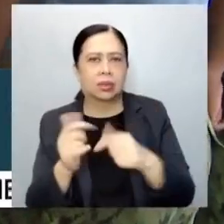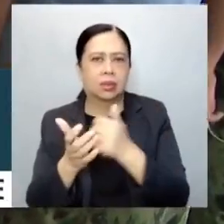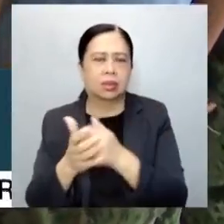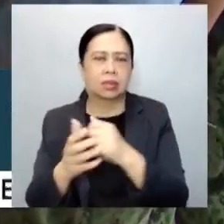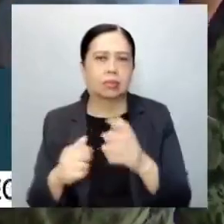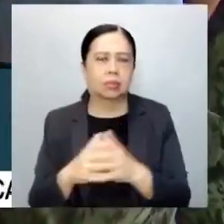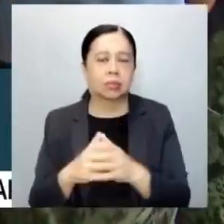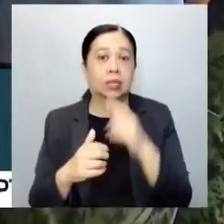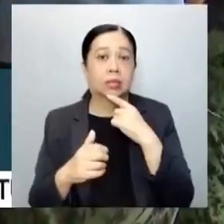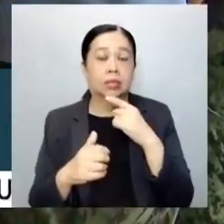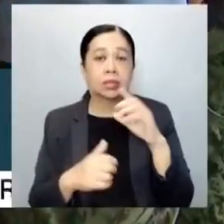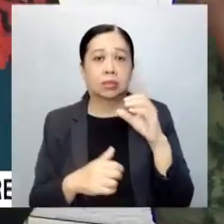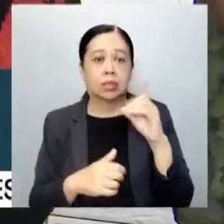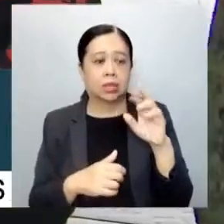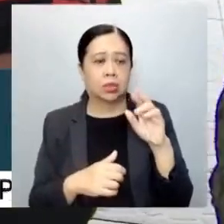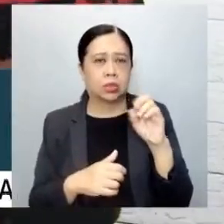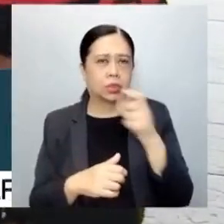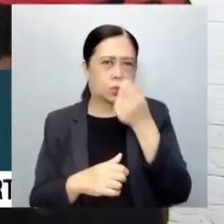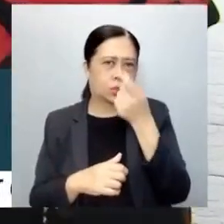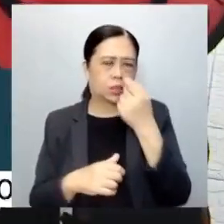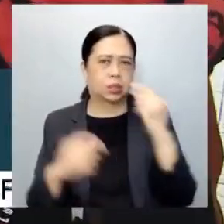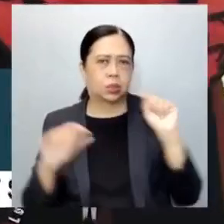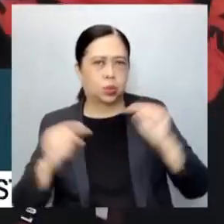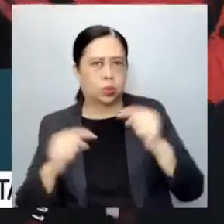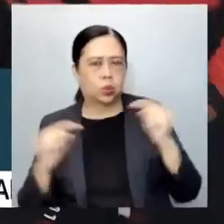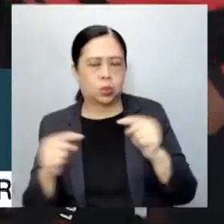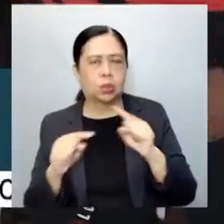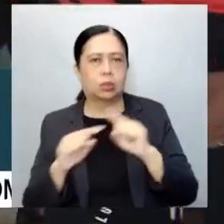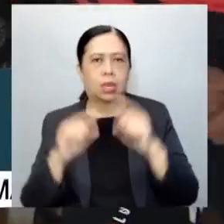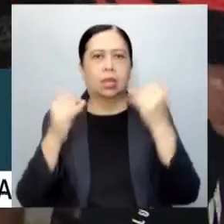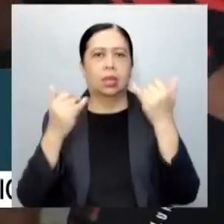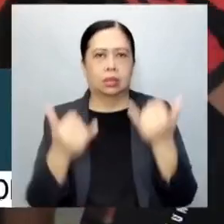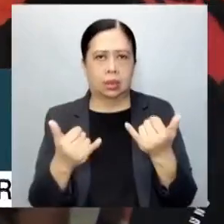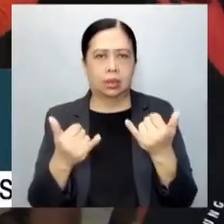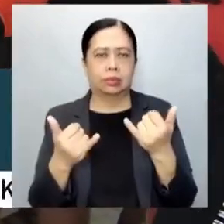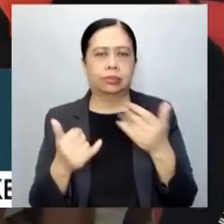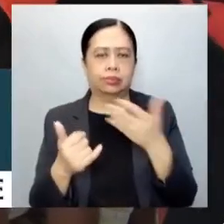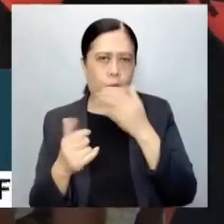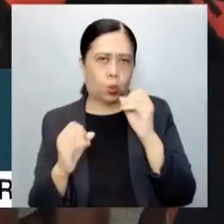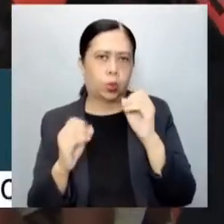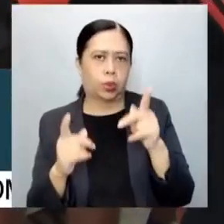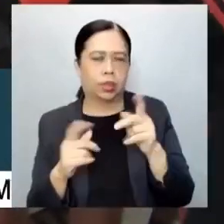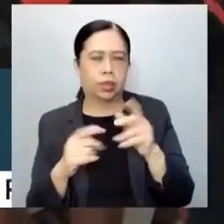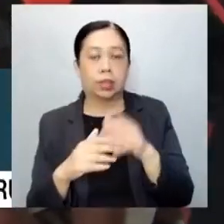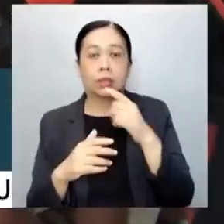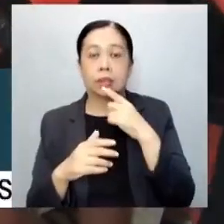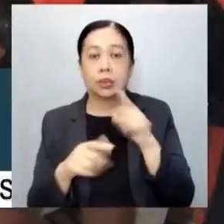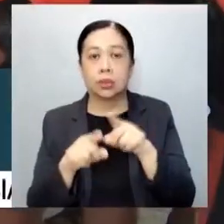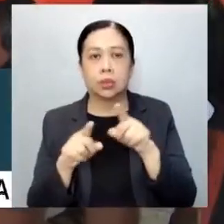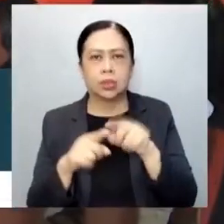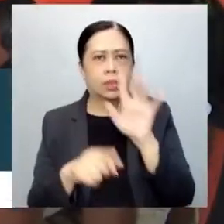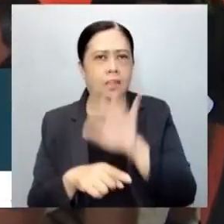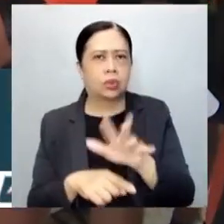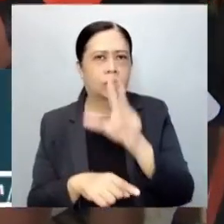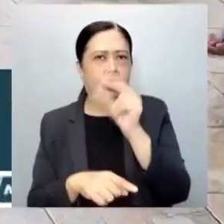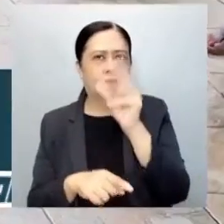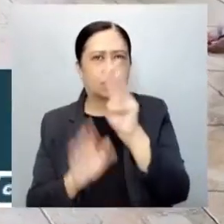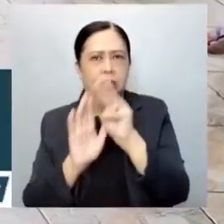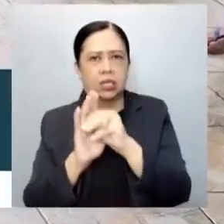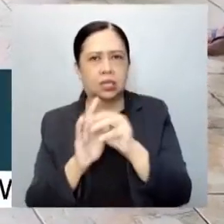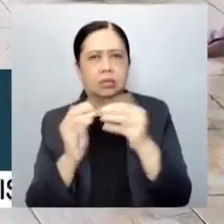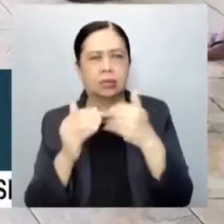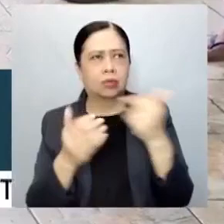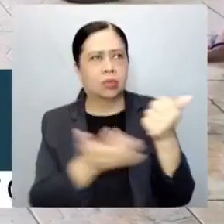Reyes sustained a minor wound, but is now better. De Los Reyes added that it took around 30 minutes before